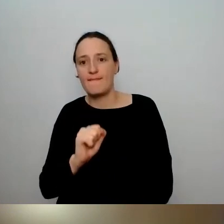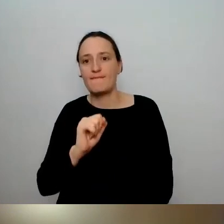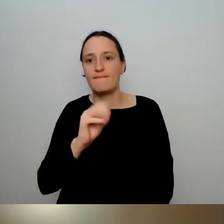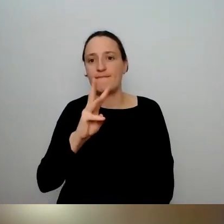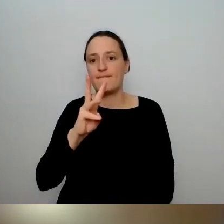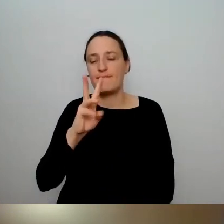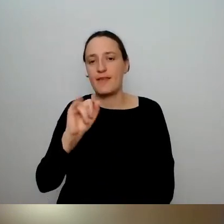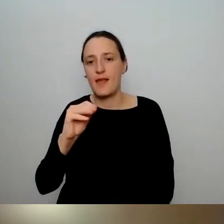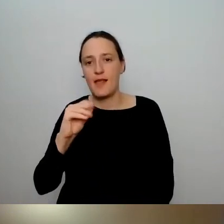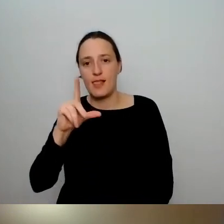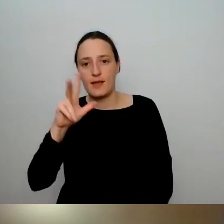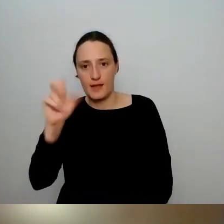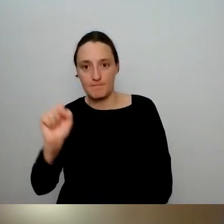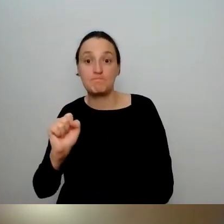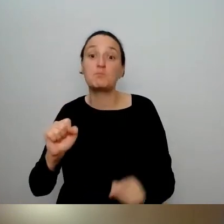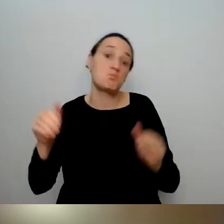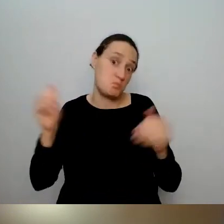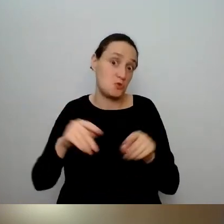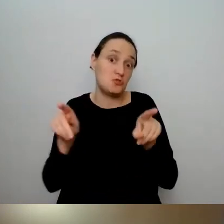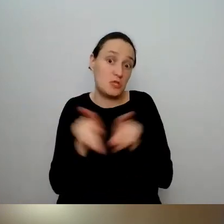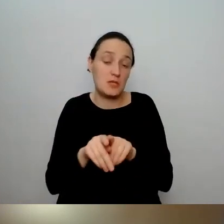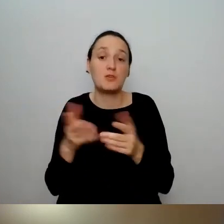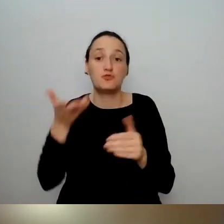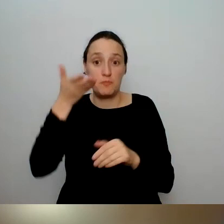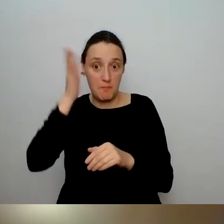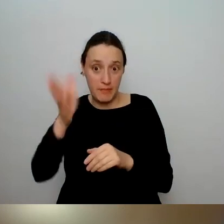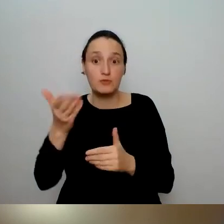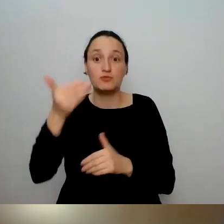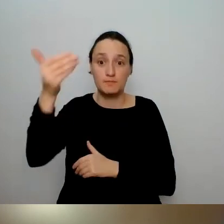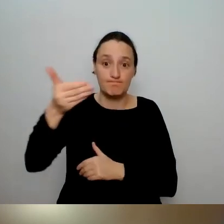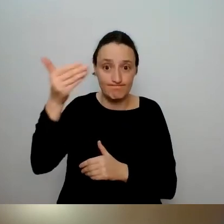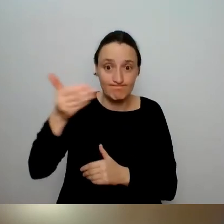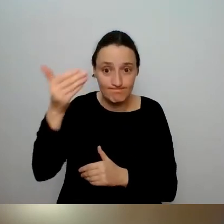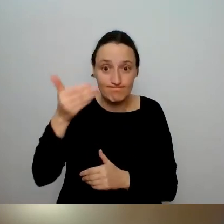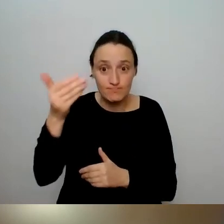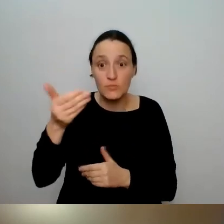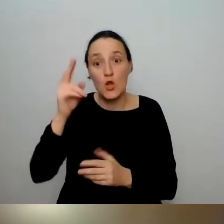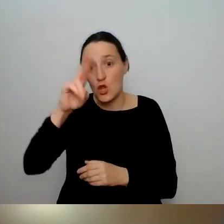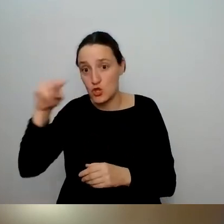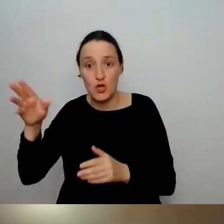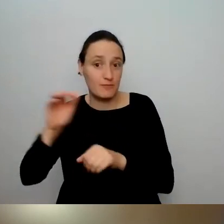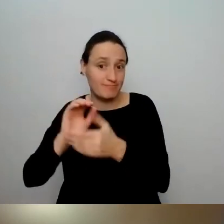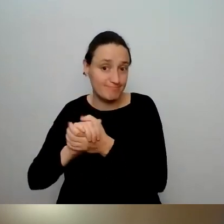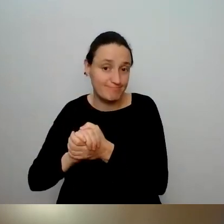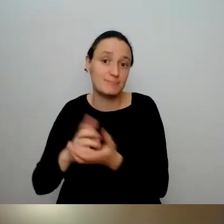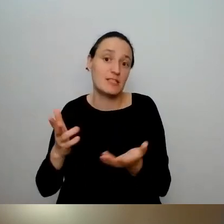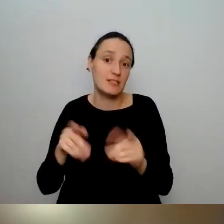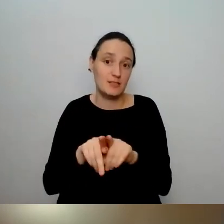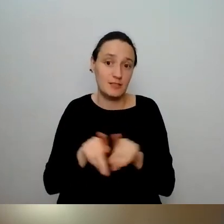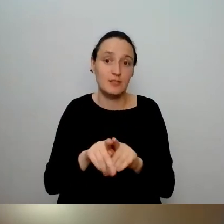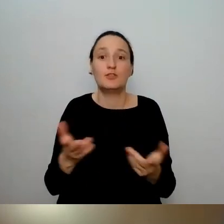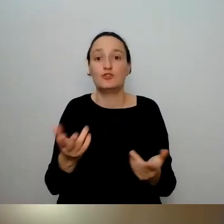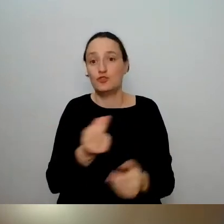And maybe we also have some lectures made by our Norwegian friends and from